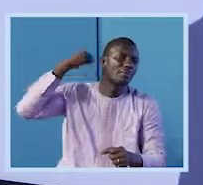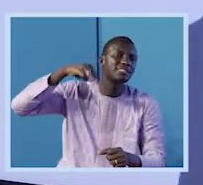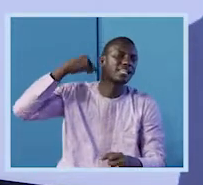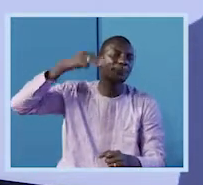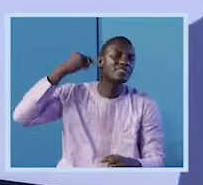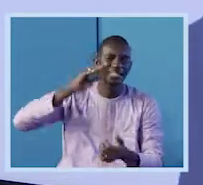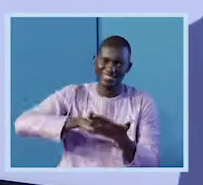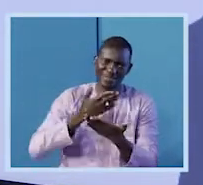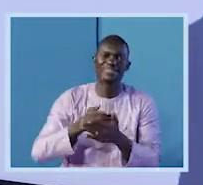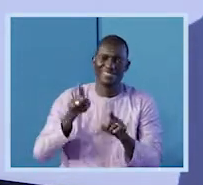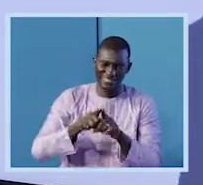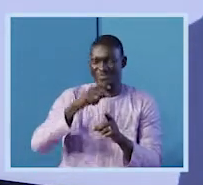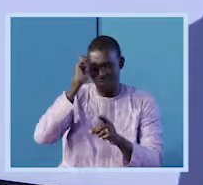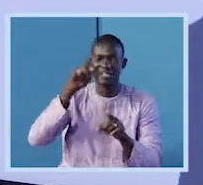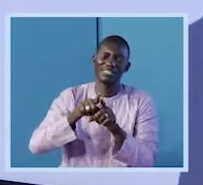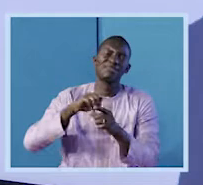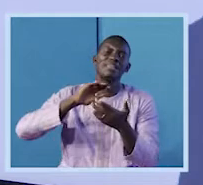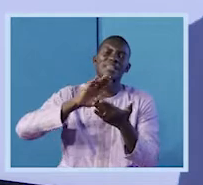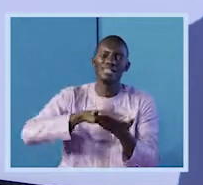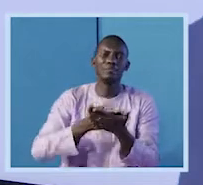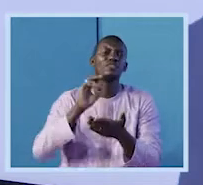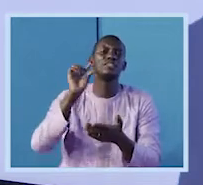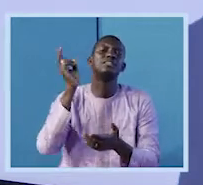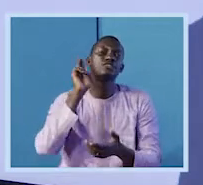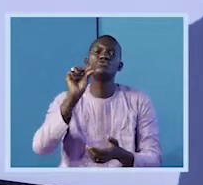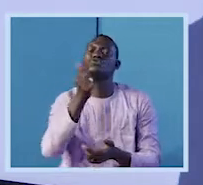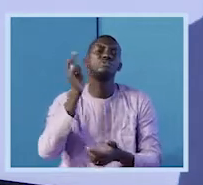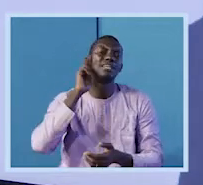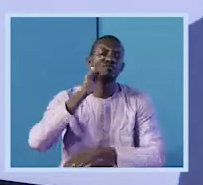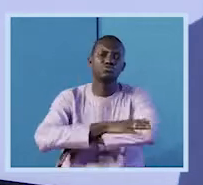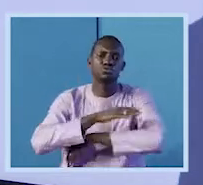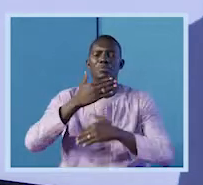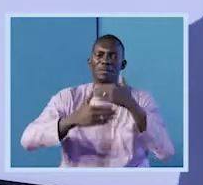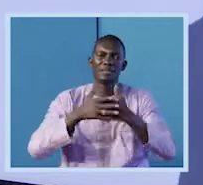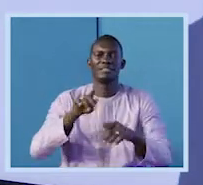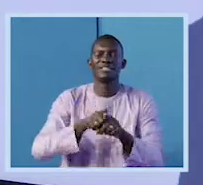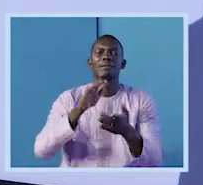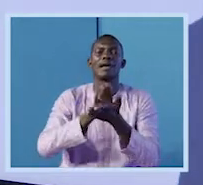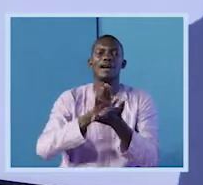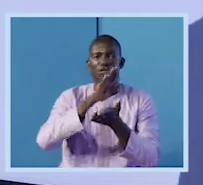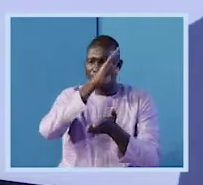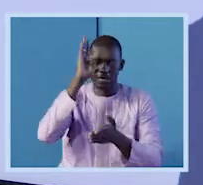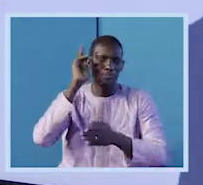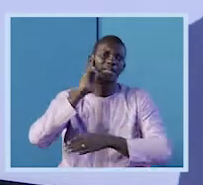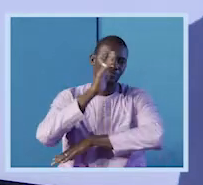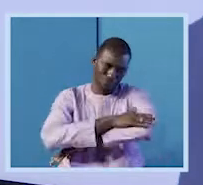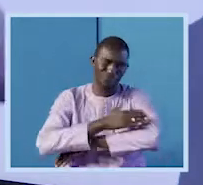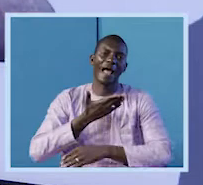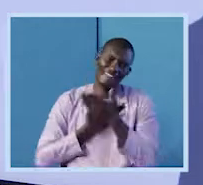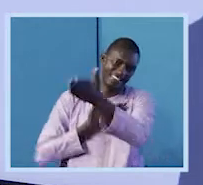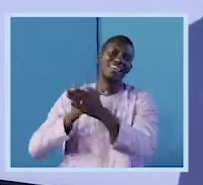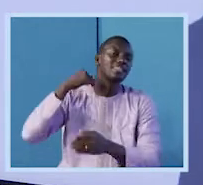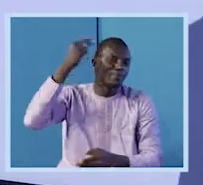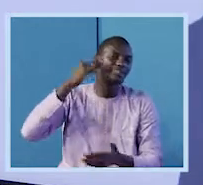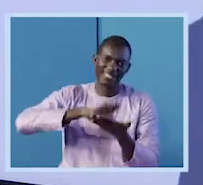also interpret for the deaf school. That is at the newly built deaf school at Brikama called Gado Brikama Deaf School. So currently now in the Greater